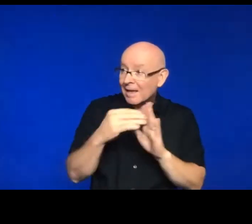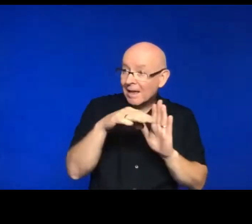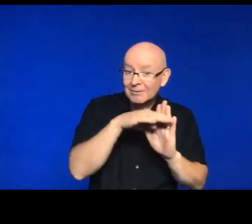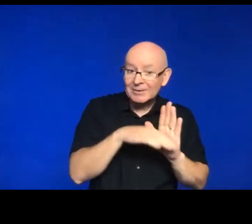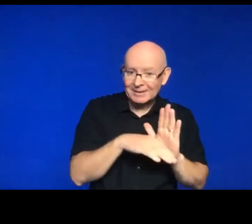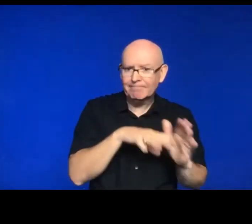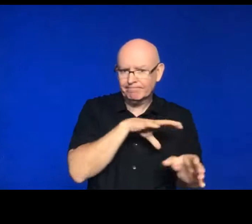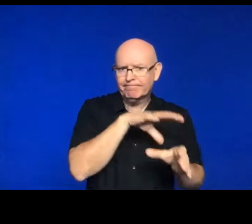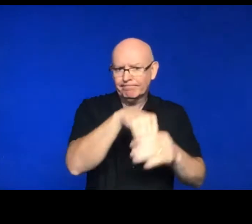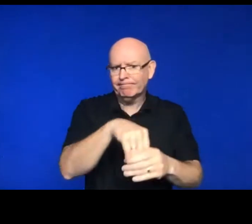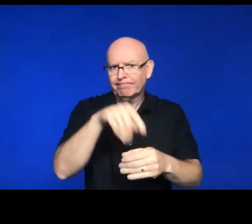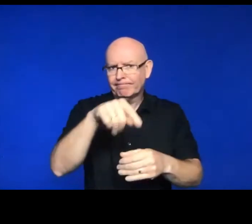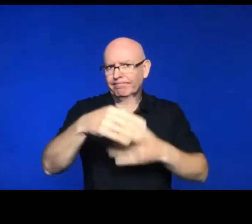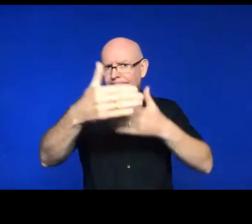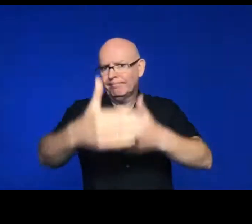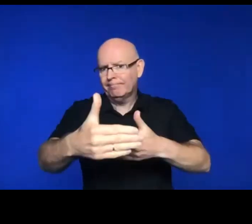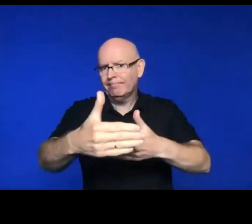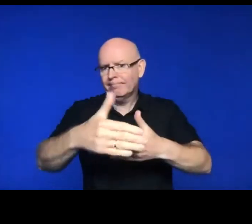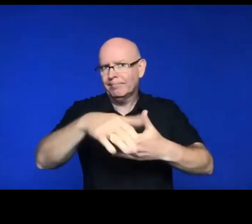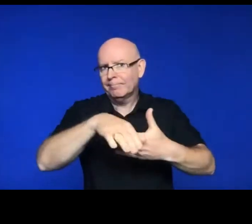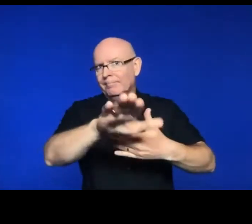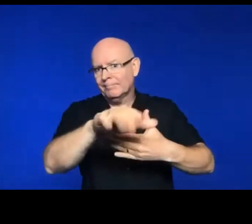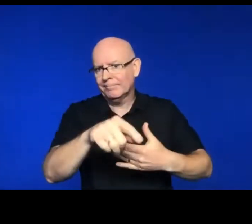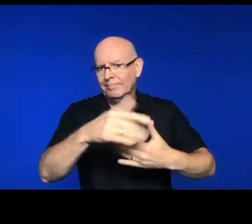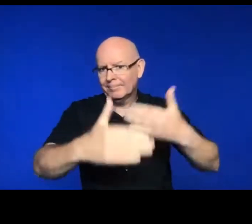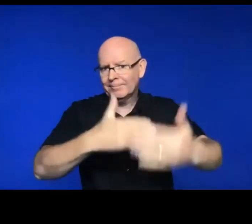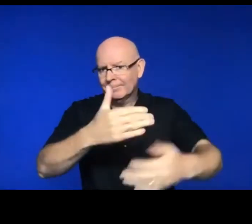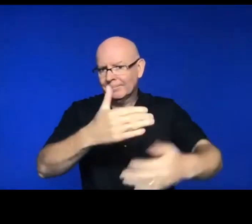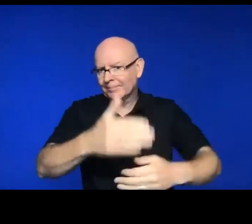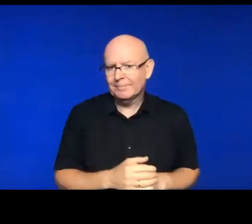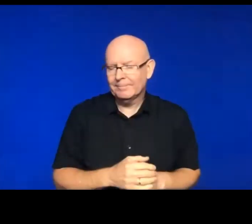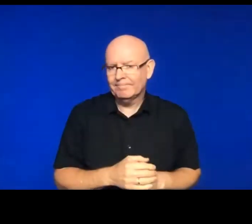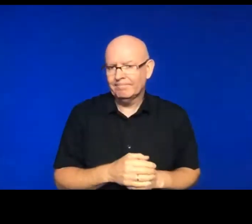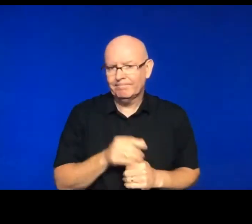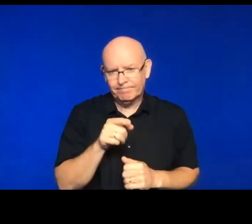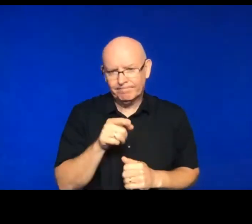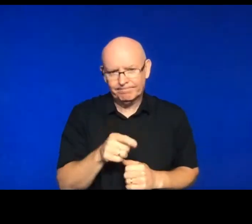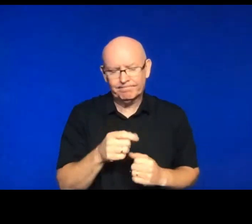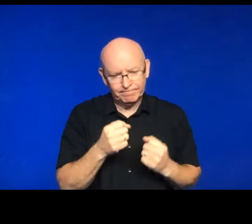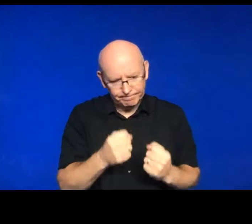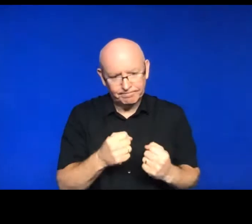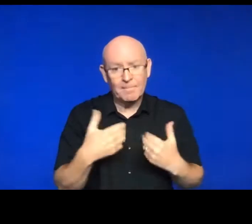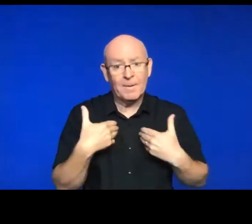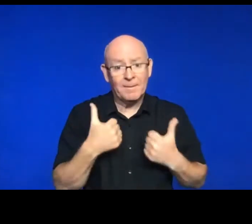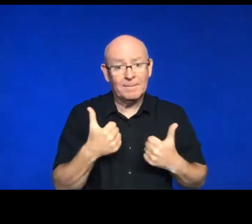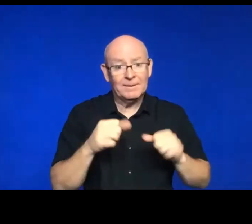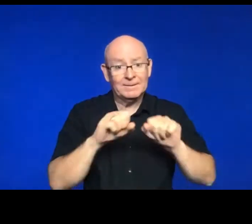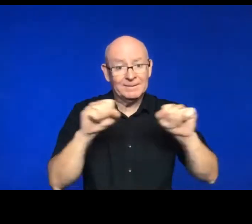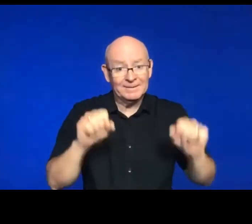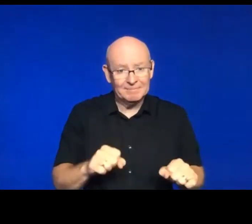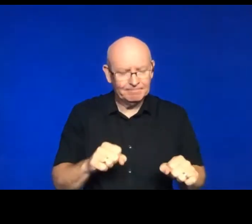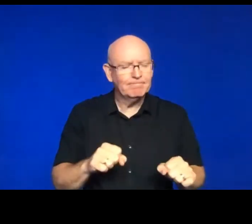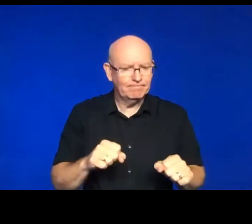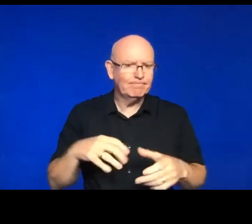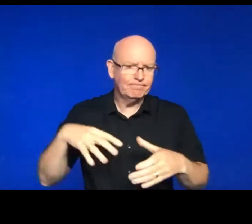that health systems are inclusive of persons with disabilities. And actually, I would stop at